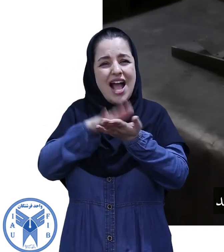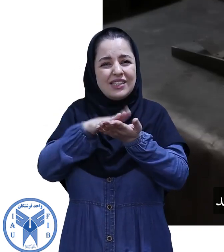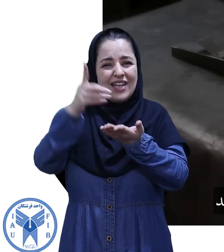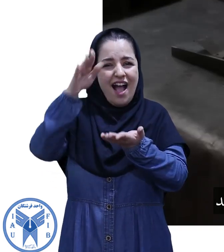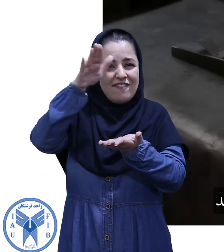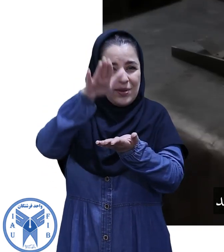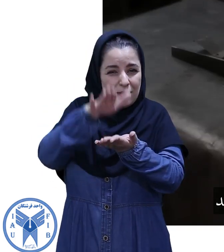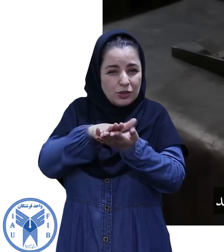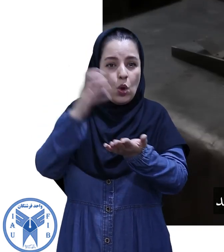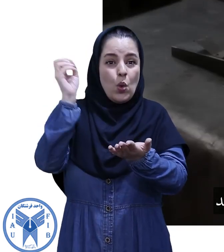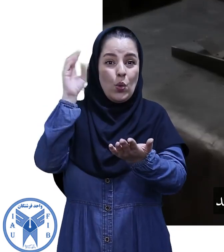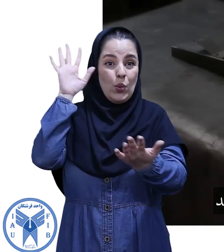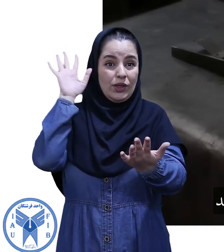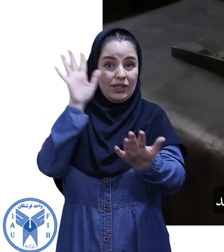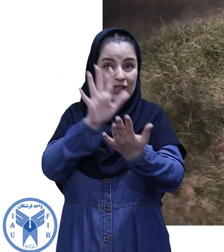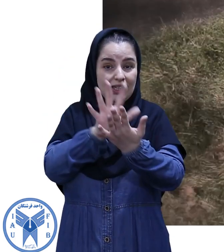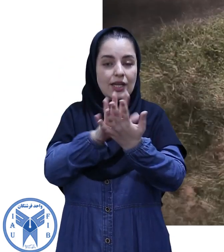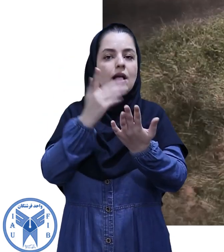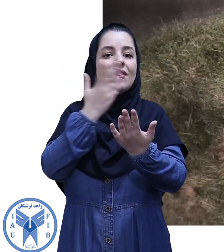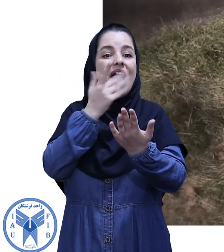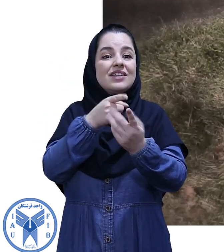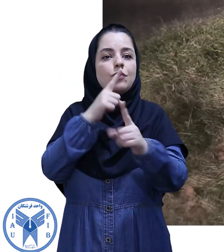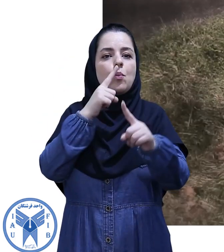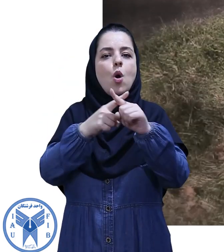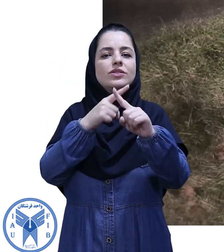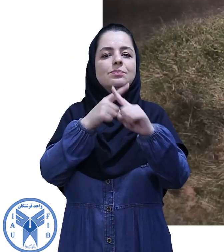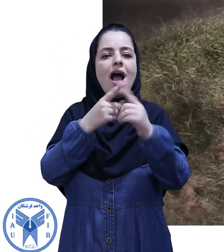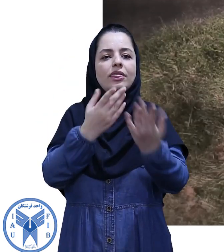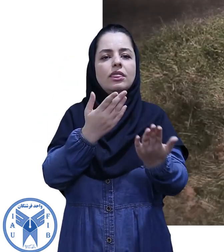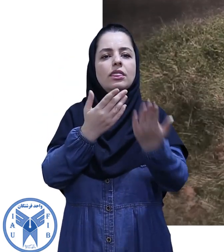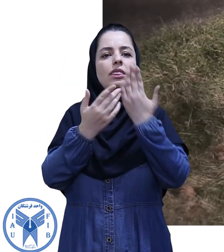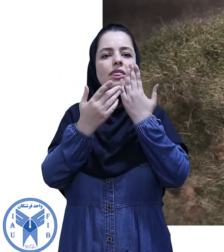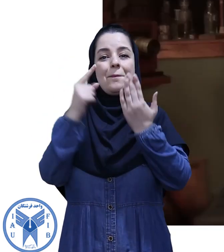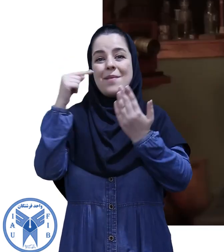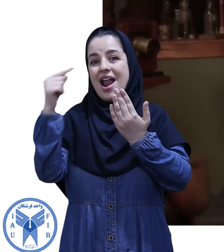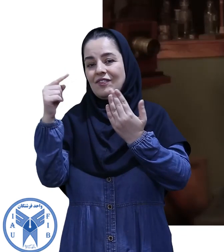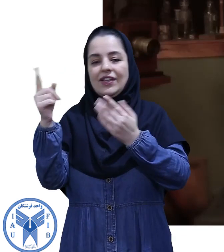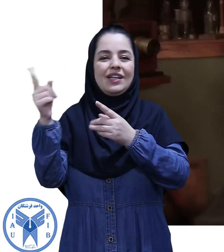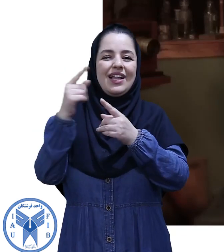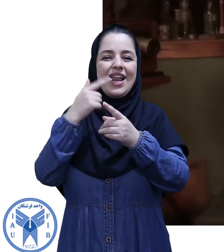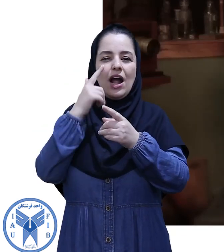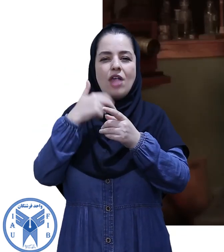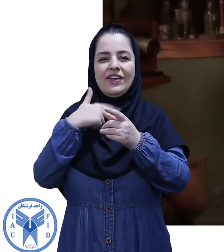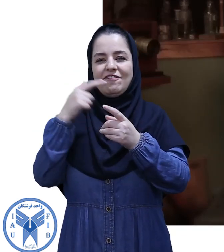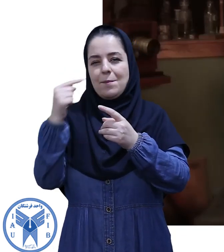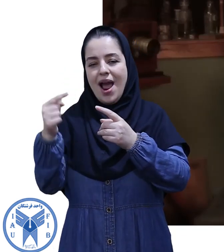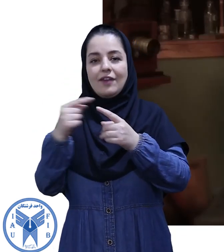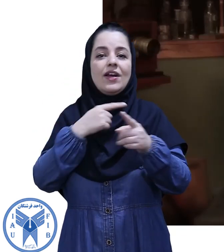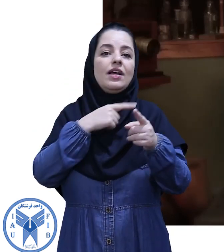of a second sheet of sensitive paper, expose that to light, and now he makes a